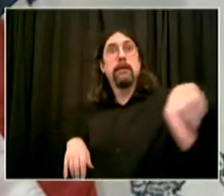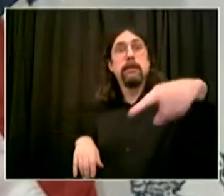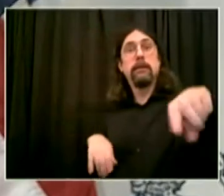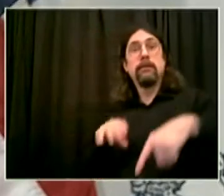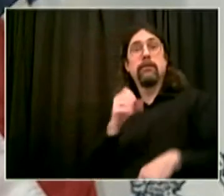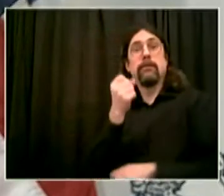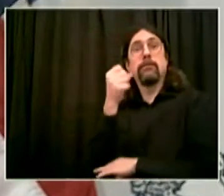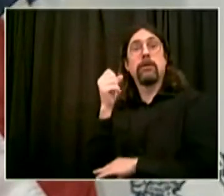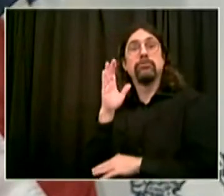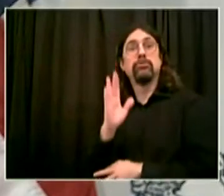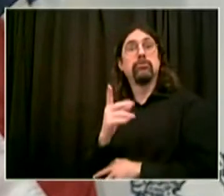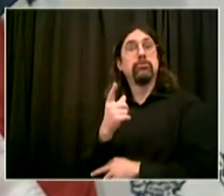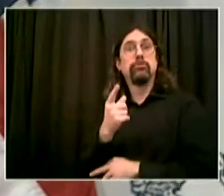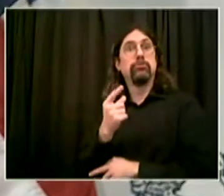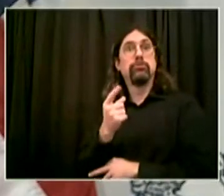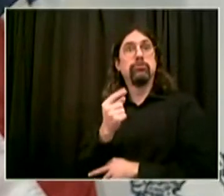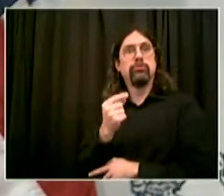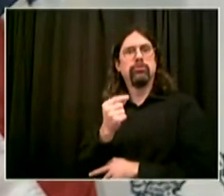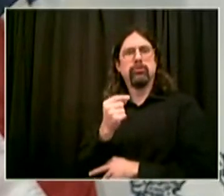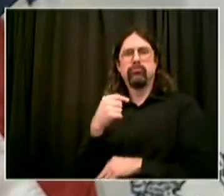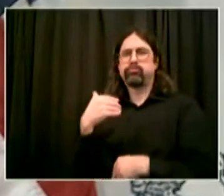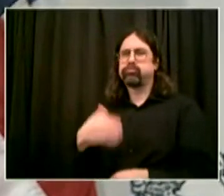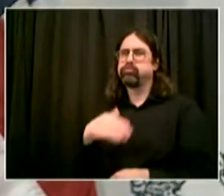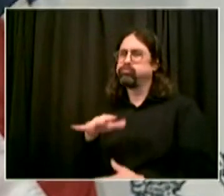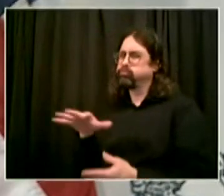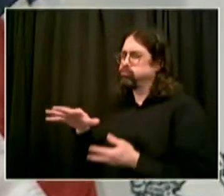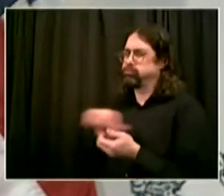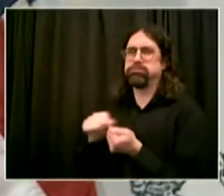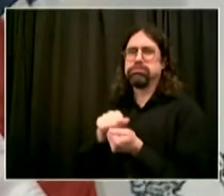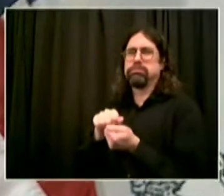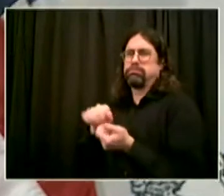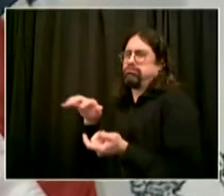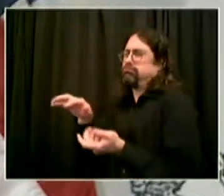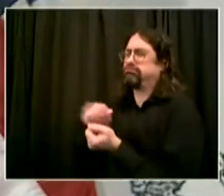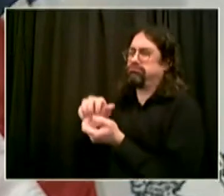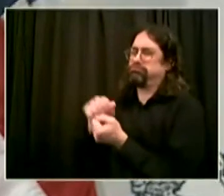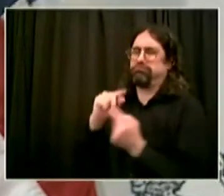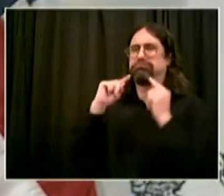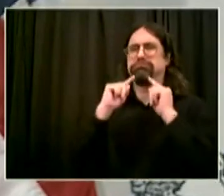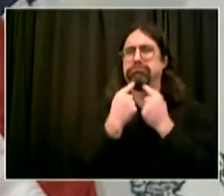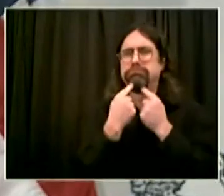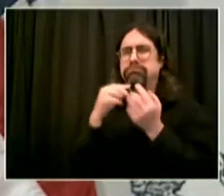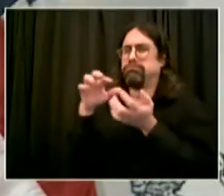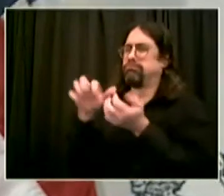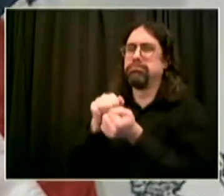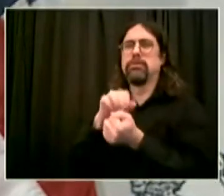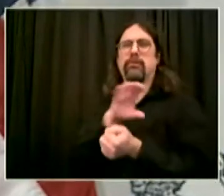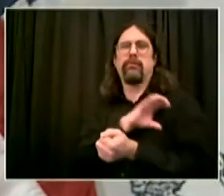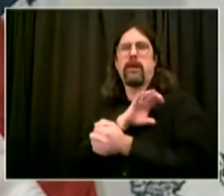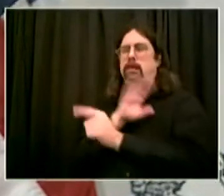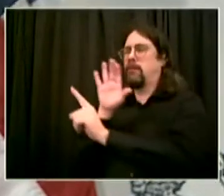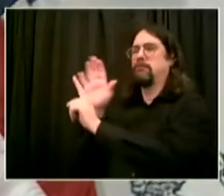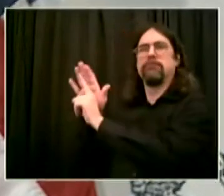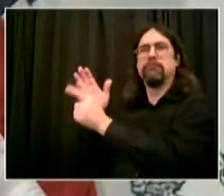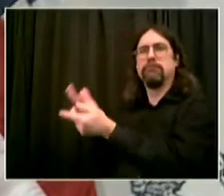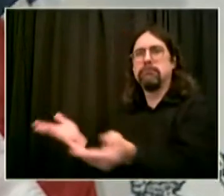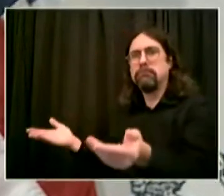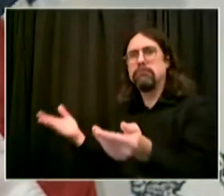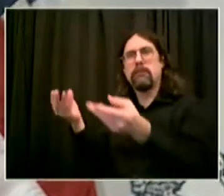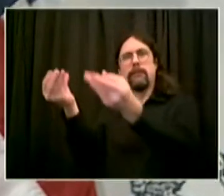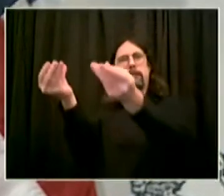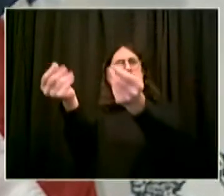apologize for the NYPD's actions there. So given your focus on improving trust in neighborhoods, will you